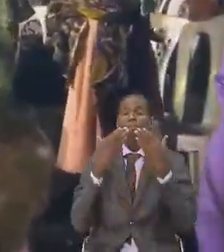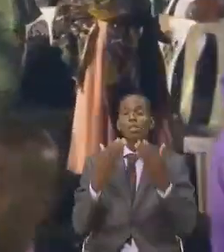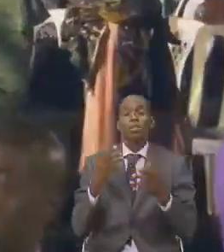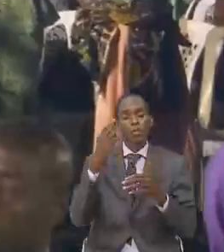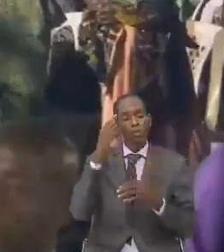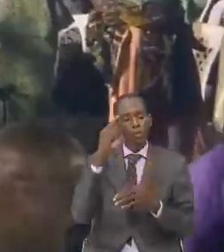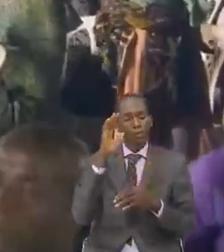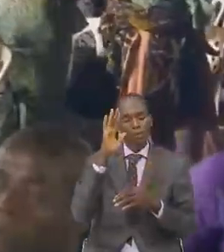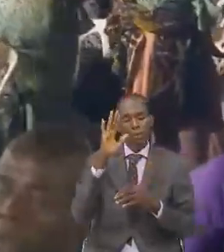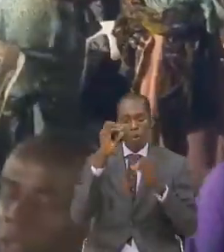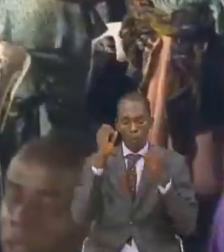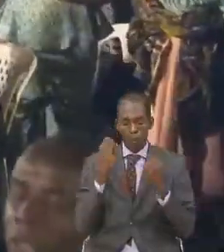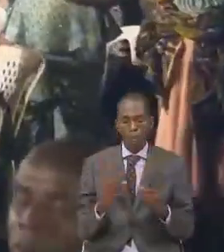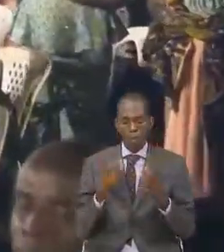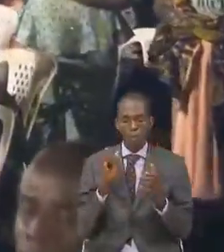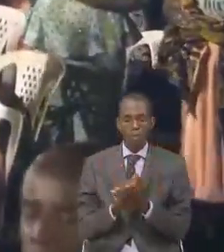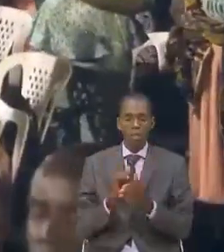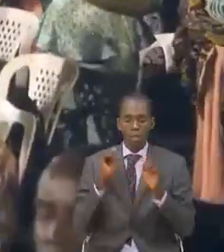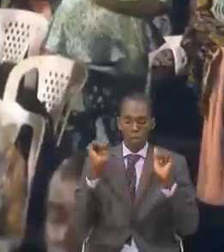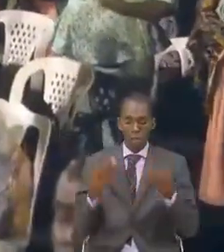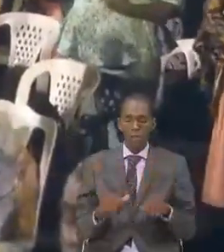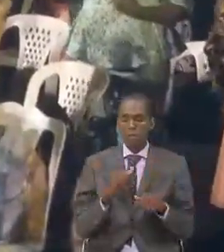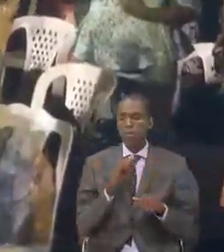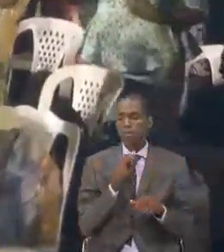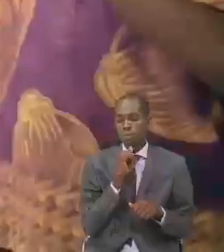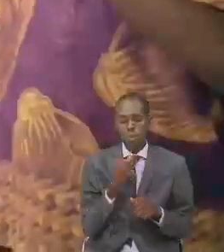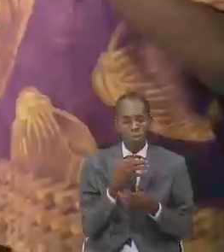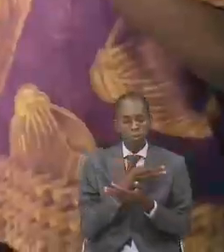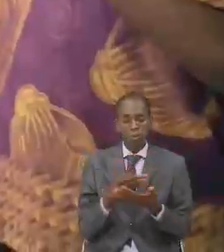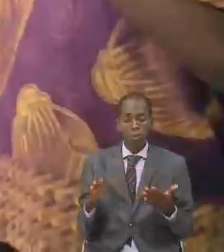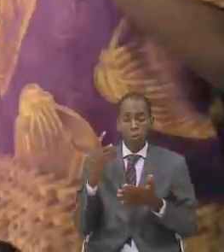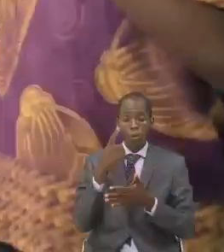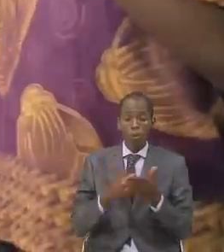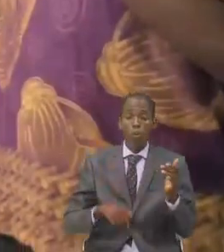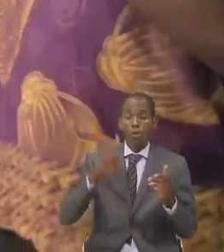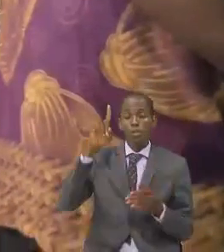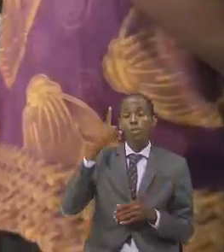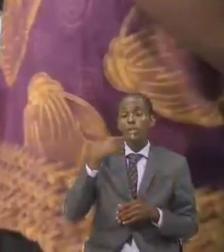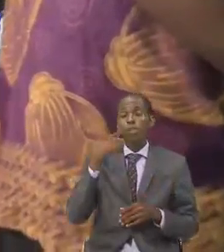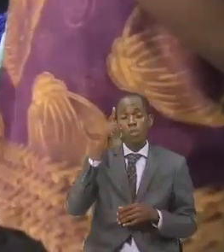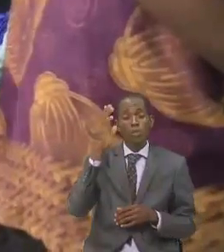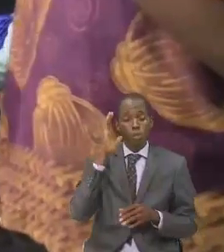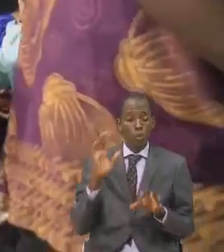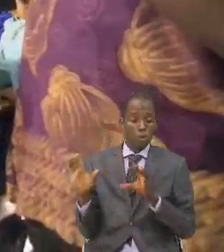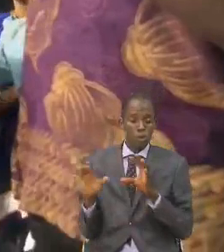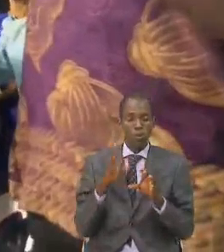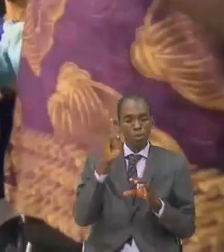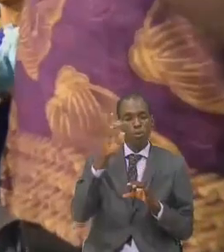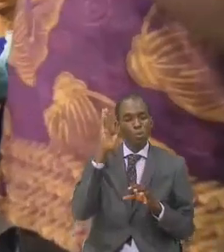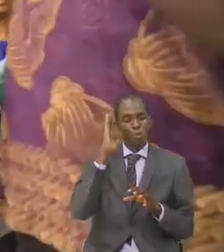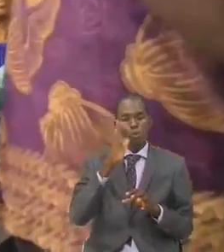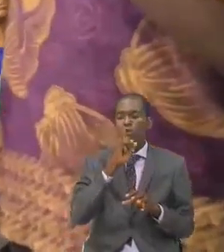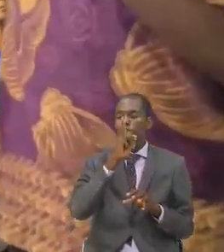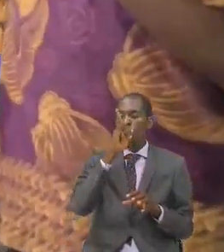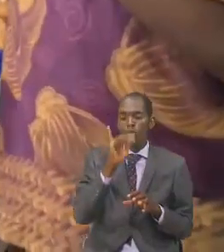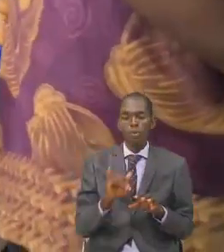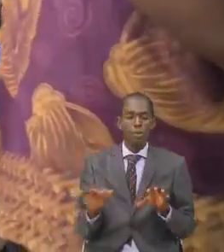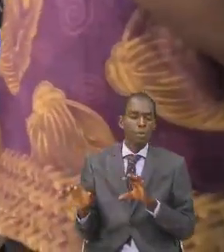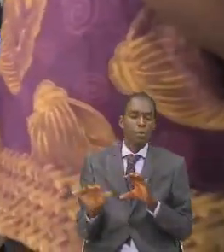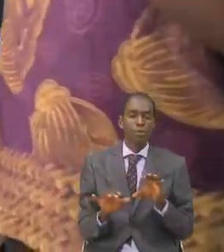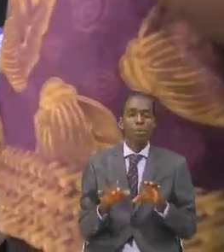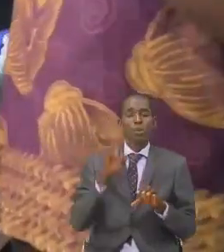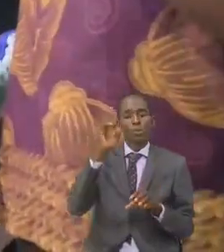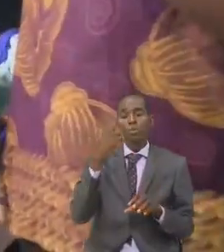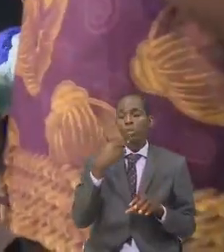that cannot fail. We thank you for the promise you have given, and you are not a liar. What you said you will do,